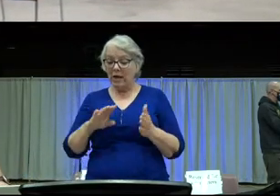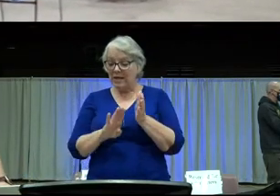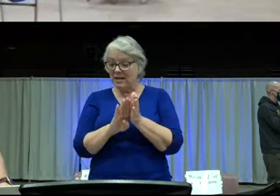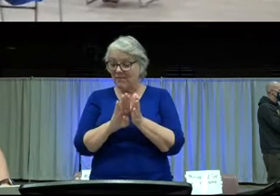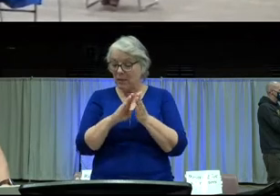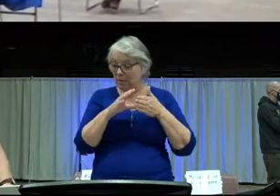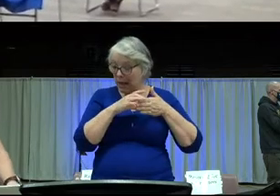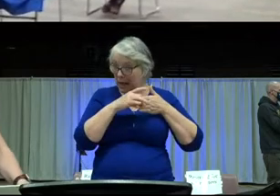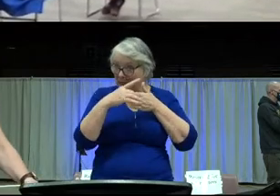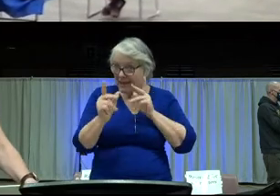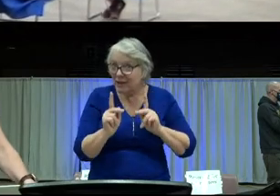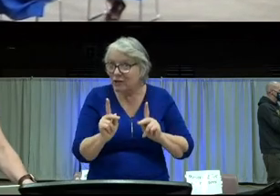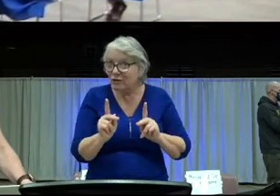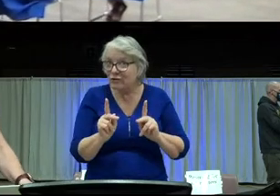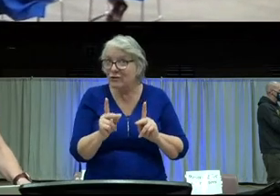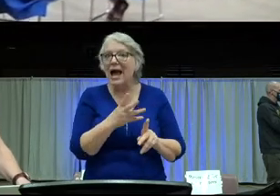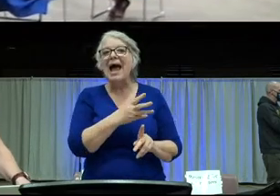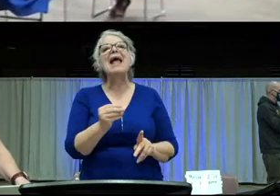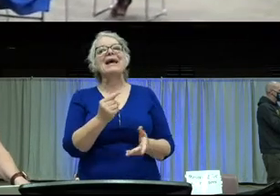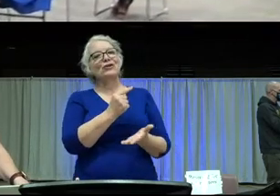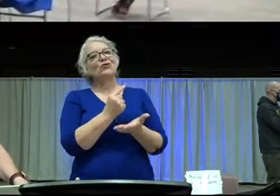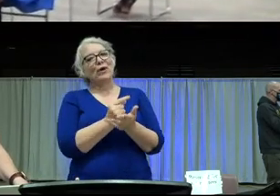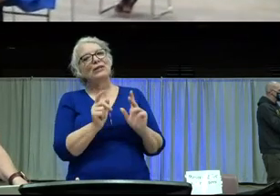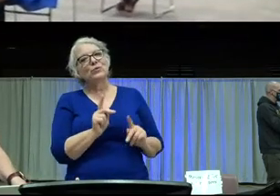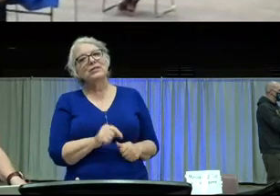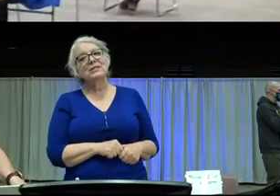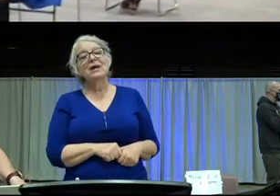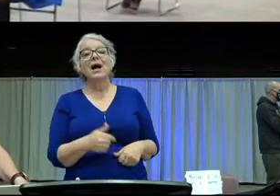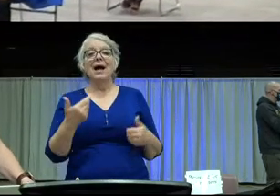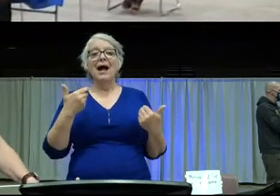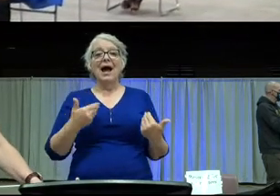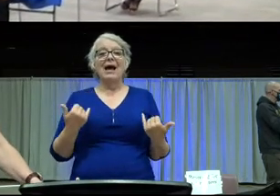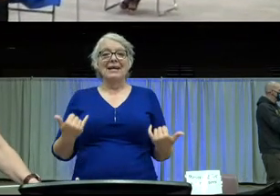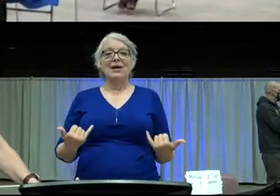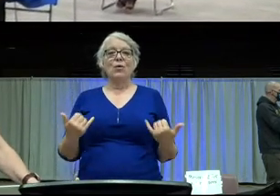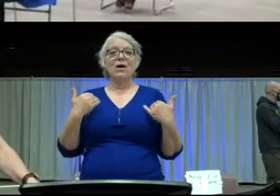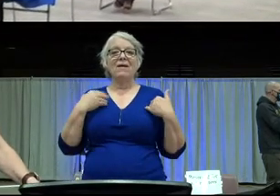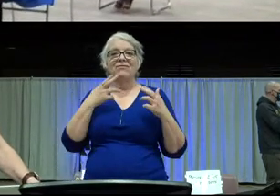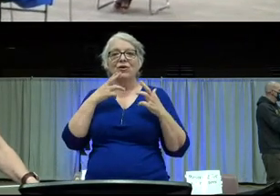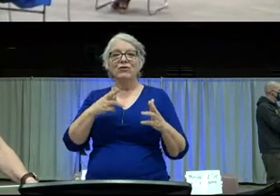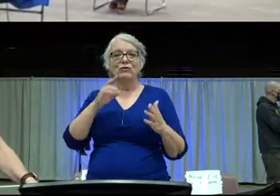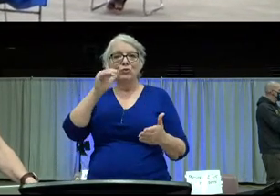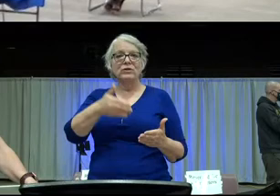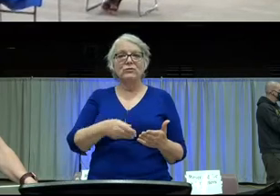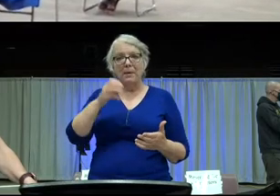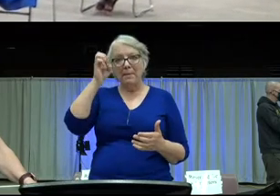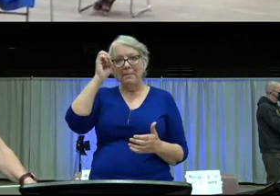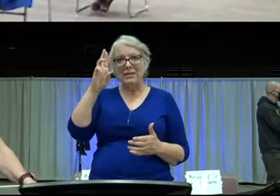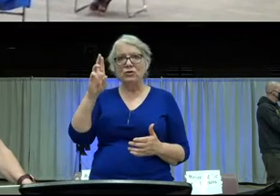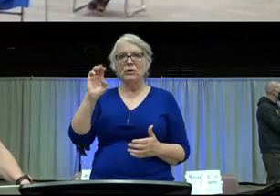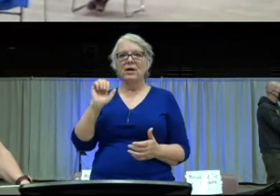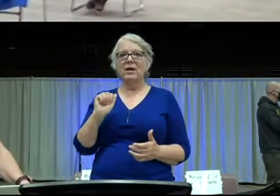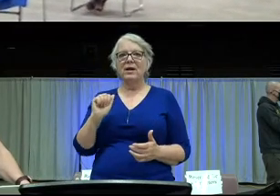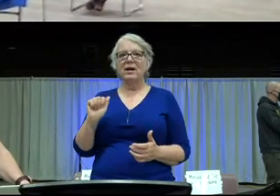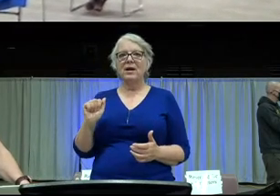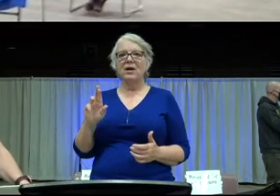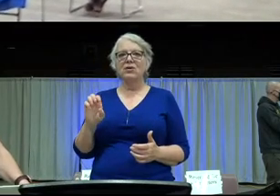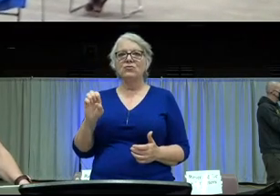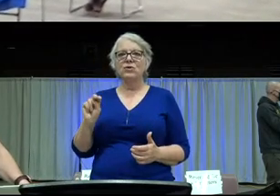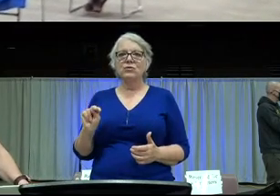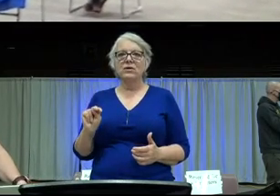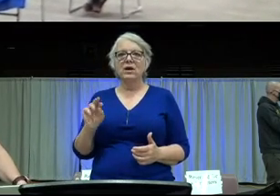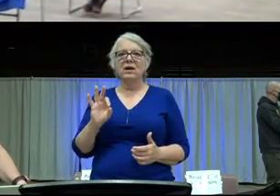develop leaders as well as graduates. And I now have the honor to introduce Mr. Aaron Frank, who is our